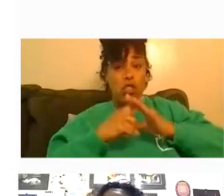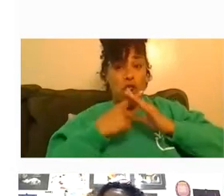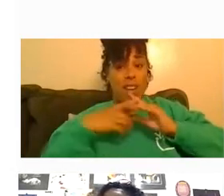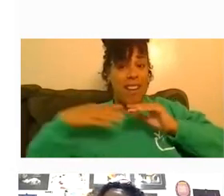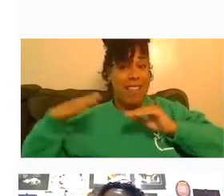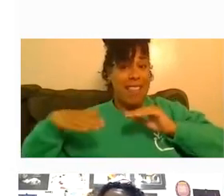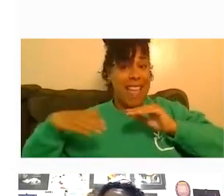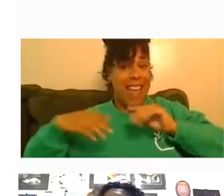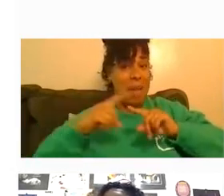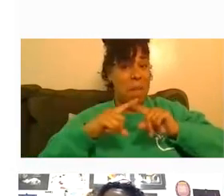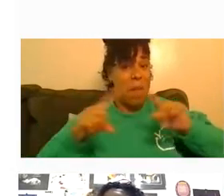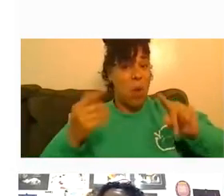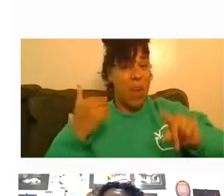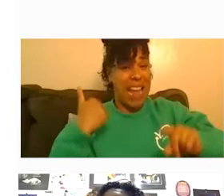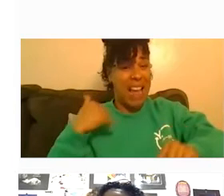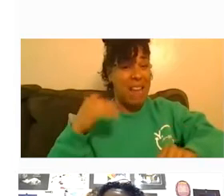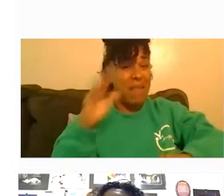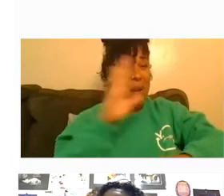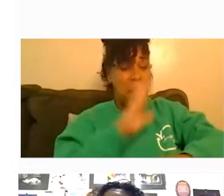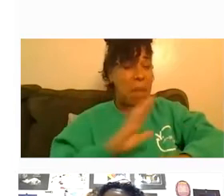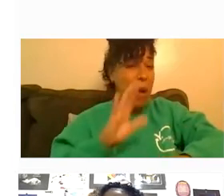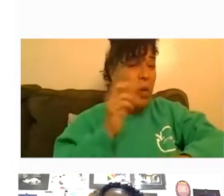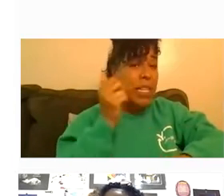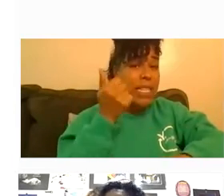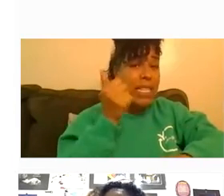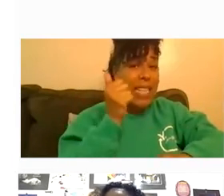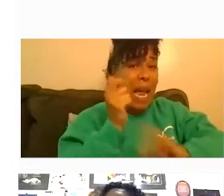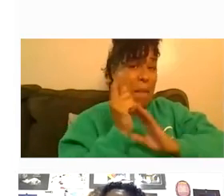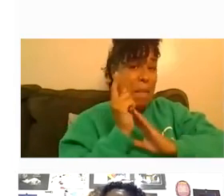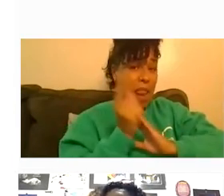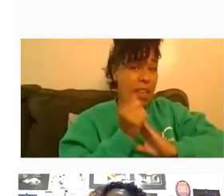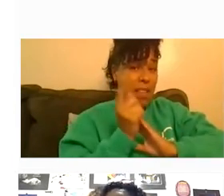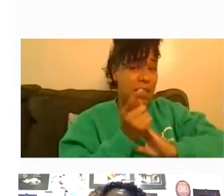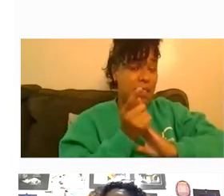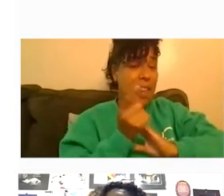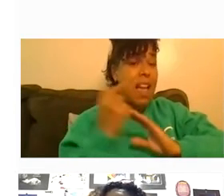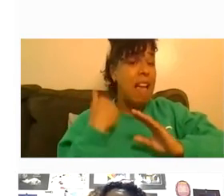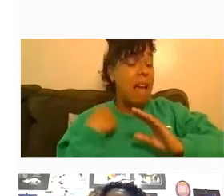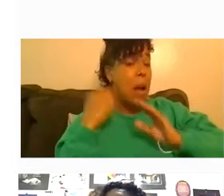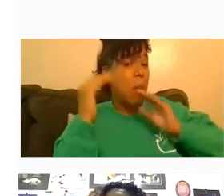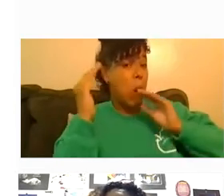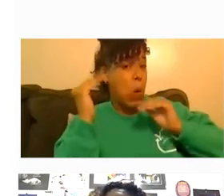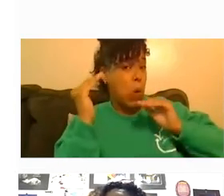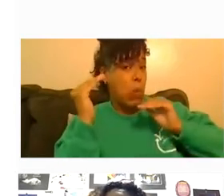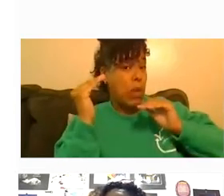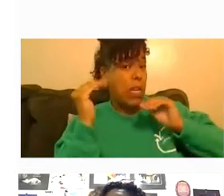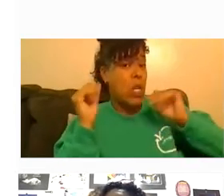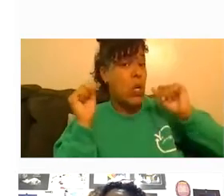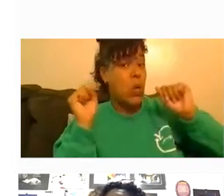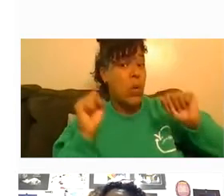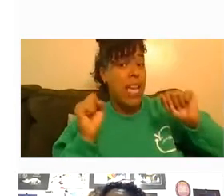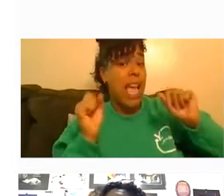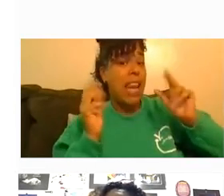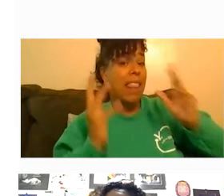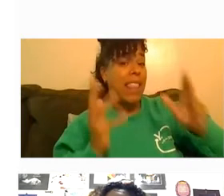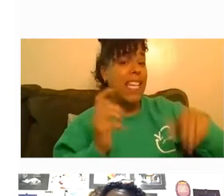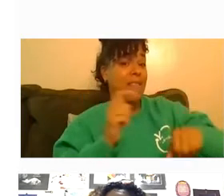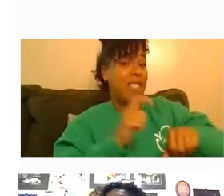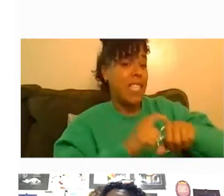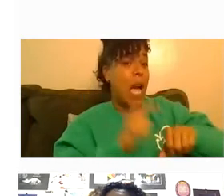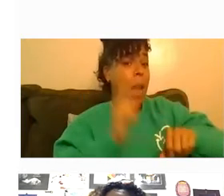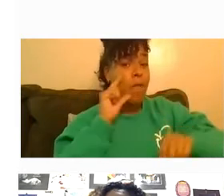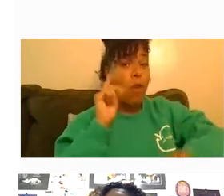only have about 10 minutes left. And I'm hoping that we can at least leave a little time for people to